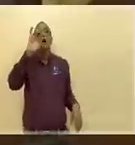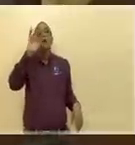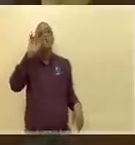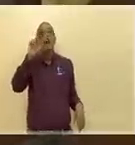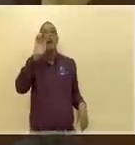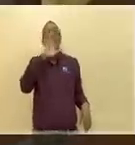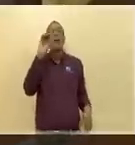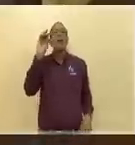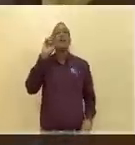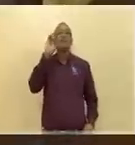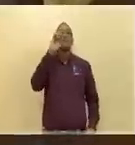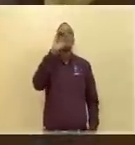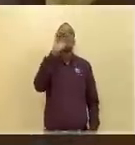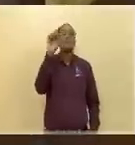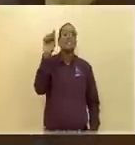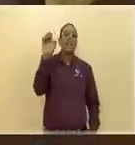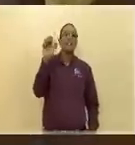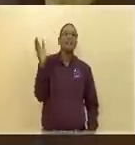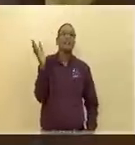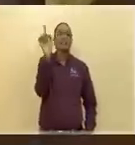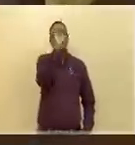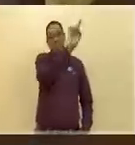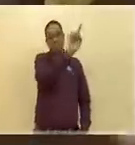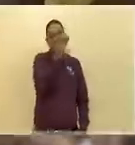Mr. McFarlane, can you come on this side, please?